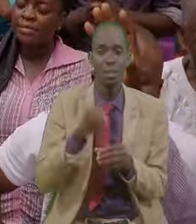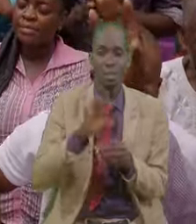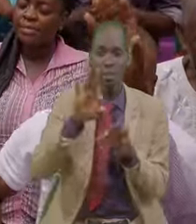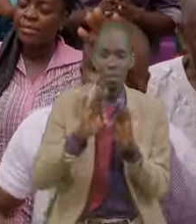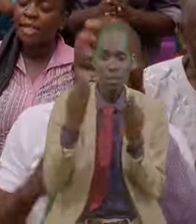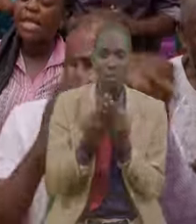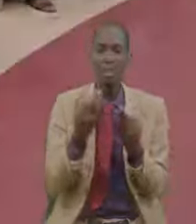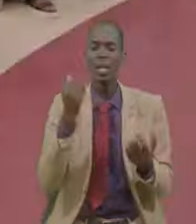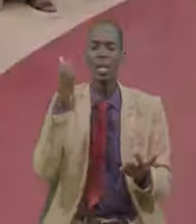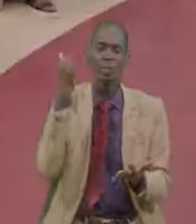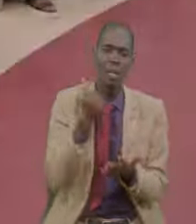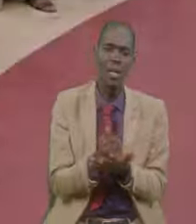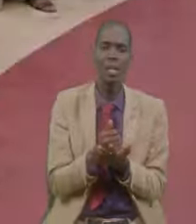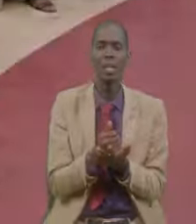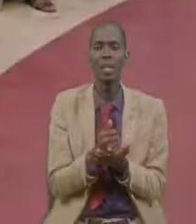family, amen.